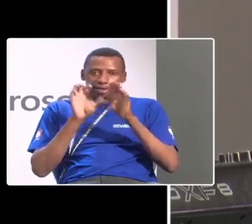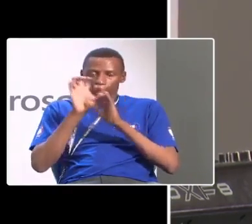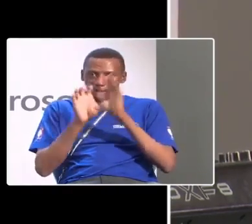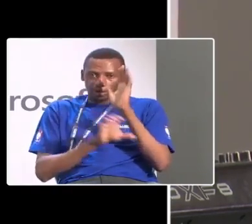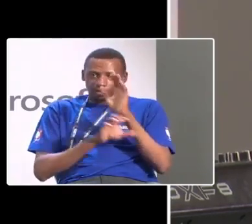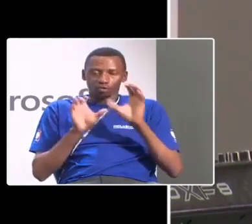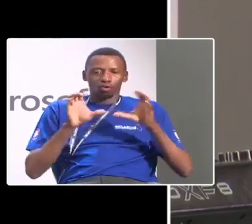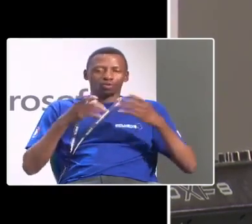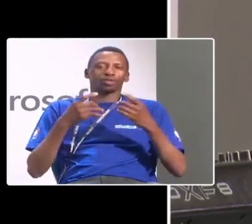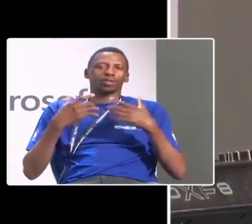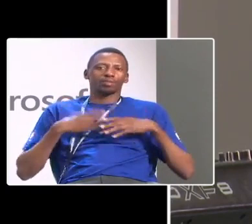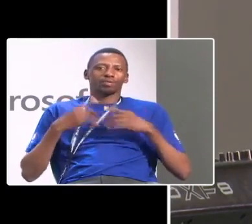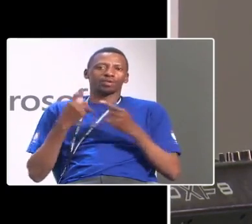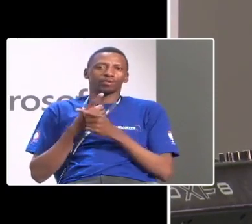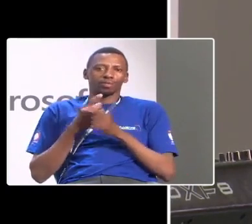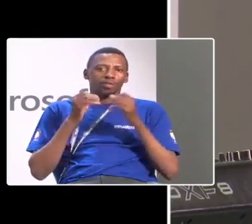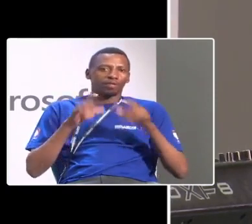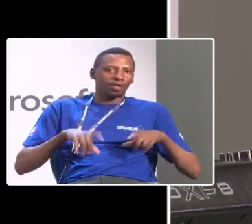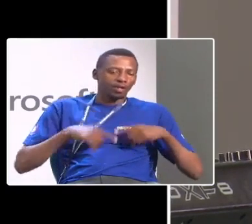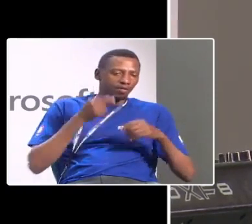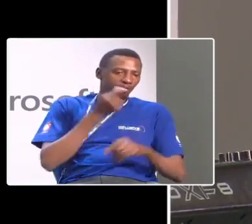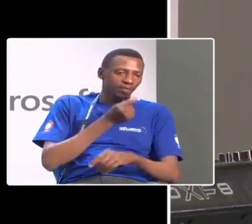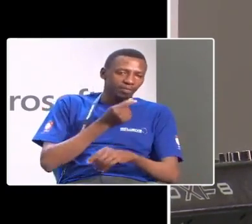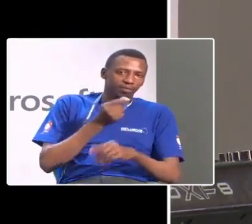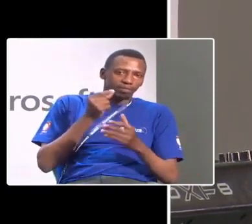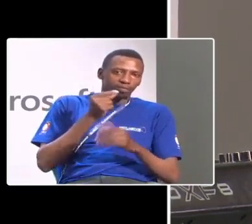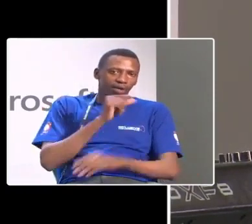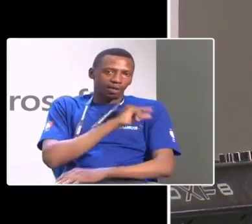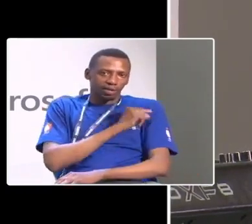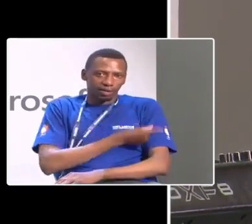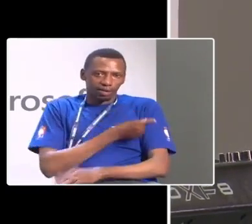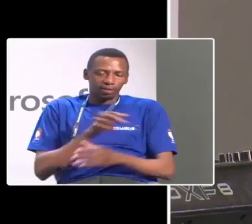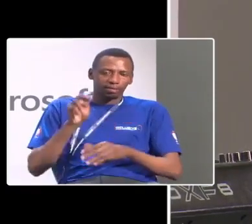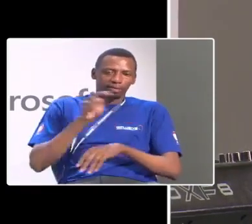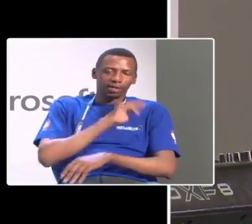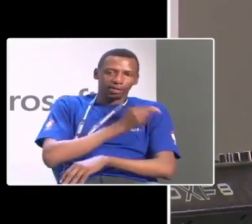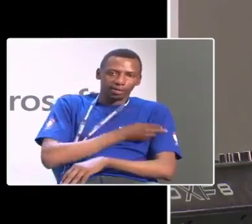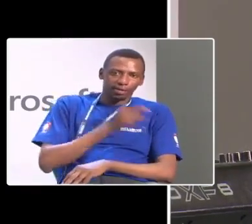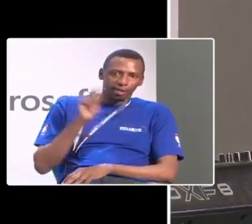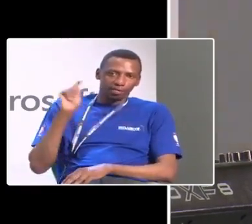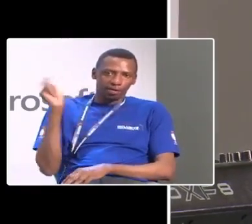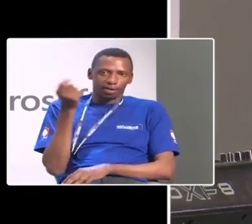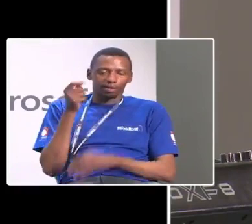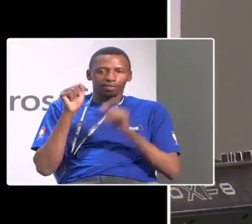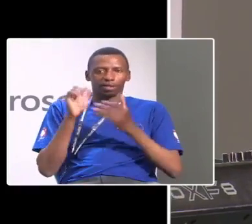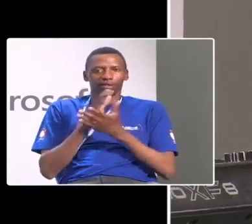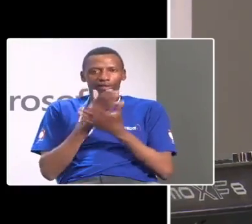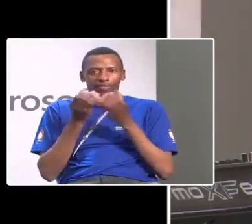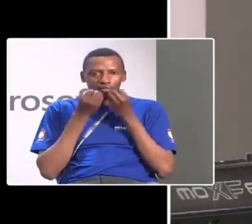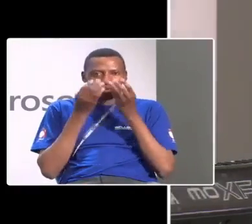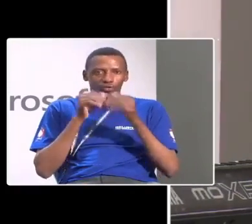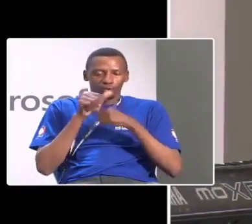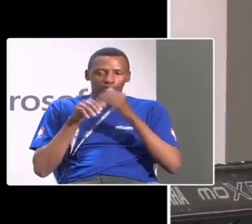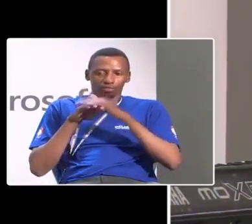in Ghana, they live in Nigeria, they live in Kenya, and you'll be able to share information about accessibility. So I do feel that